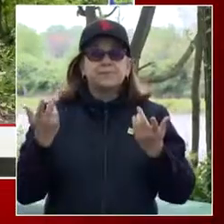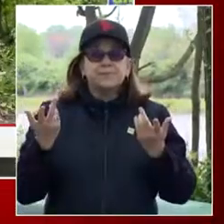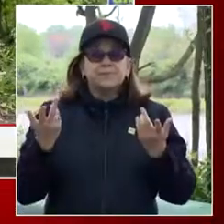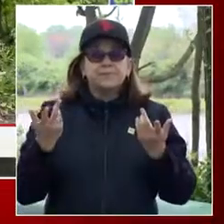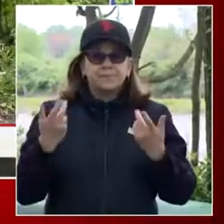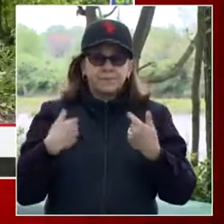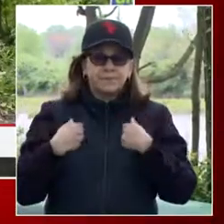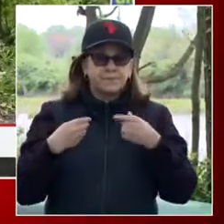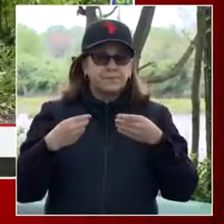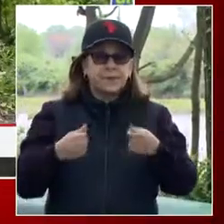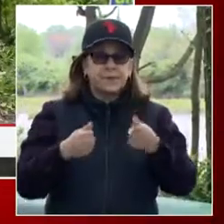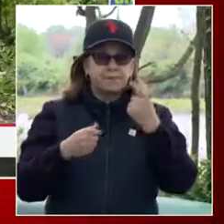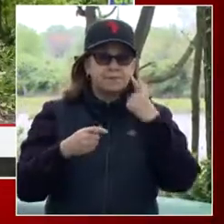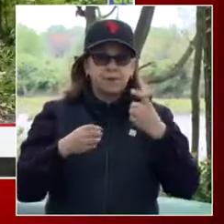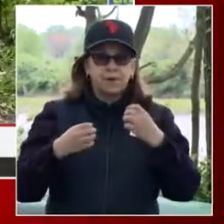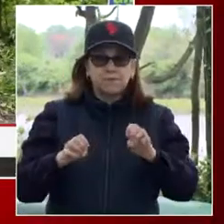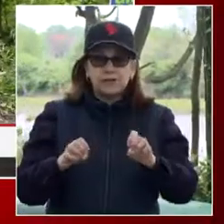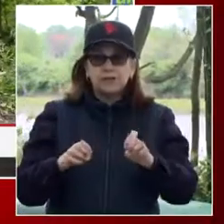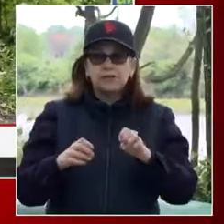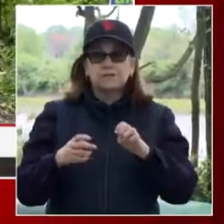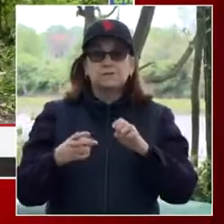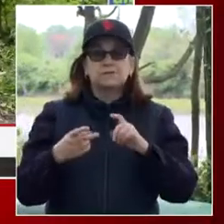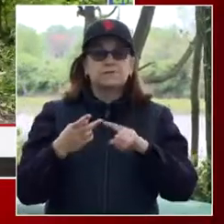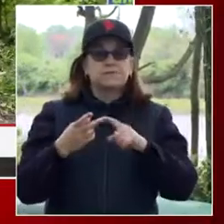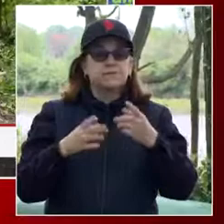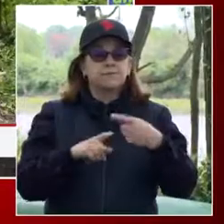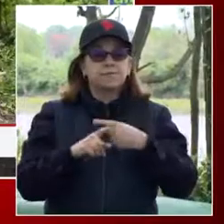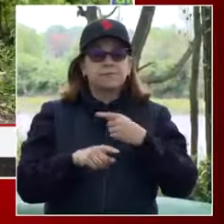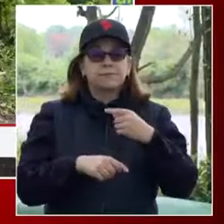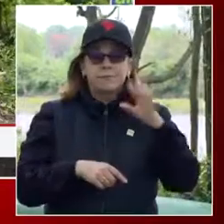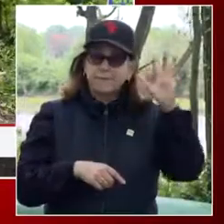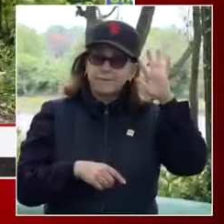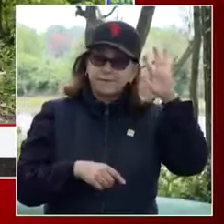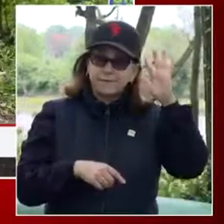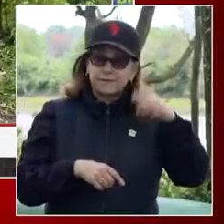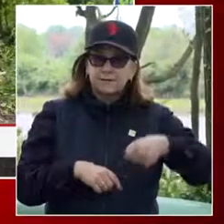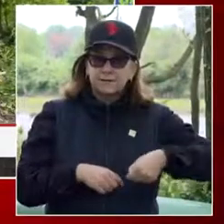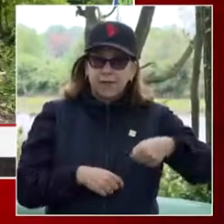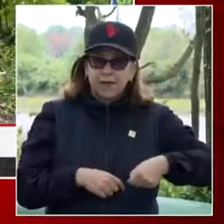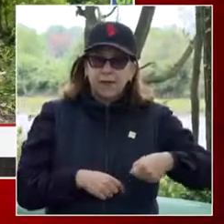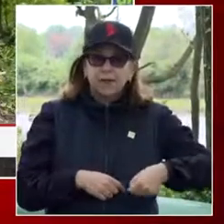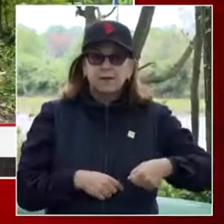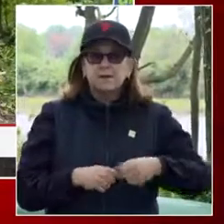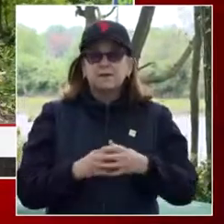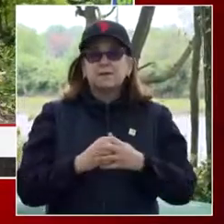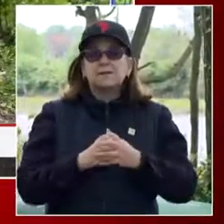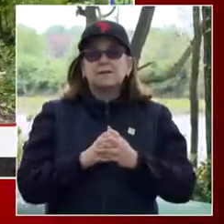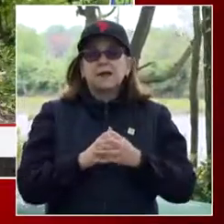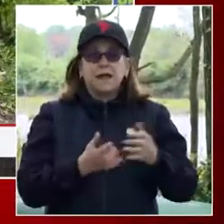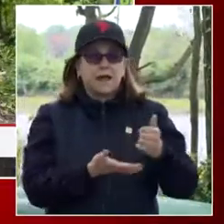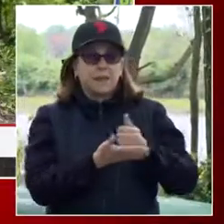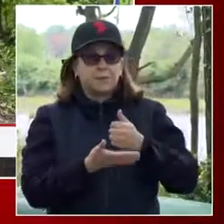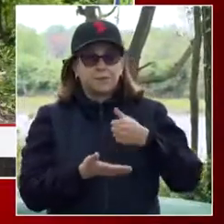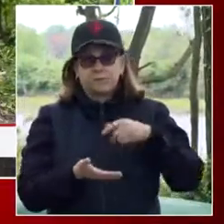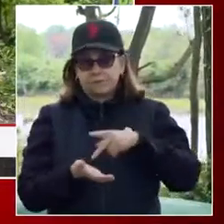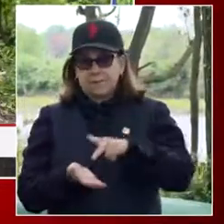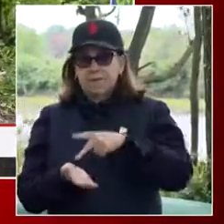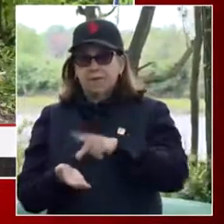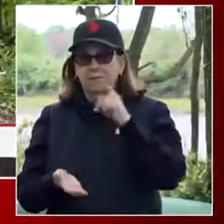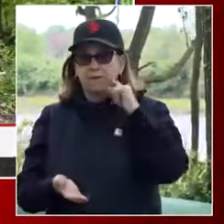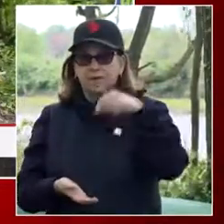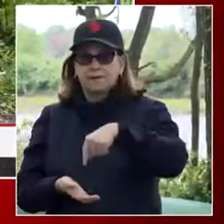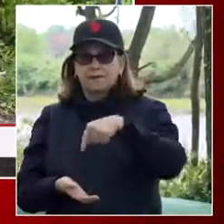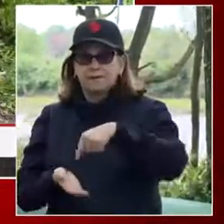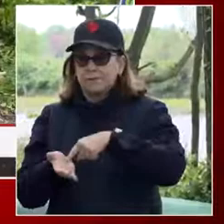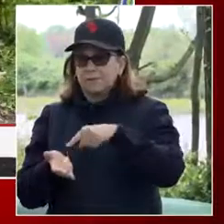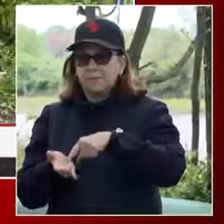efforts through the 5-cent bag fee. And so they help pay for these efforts, and the whole